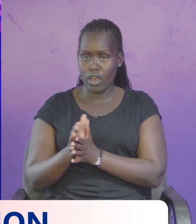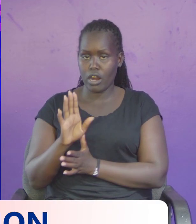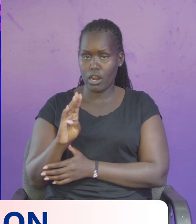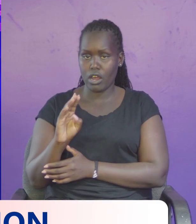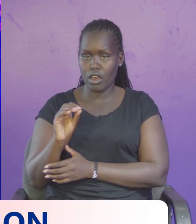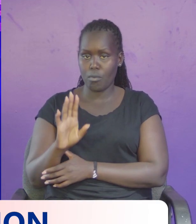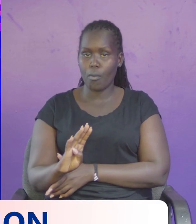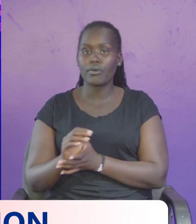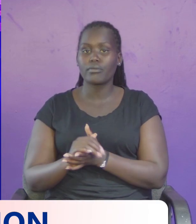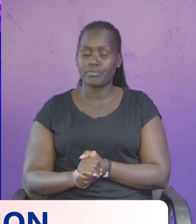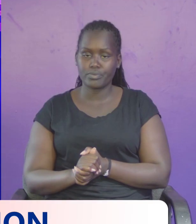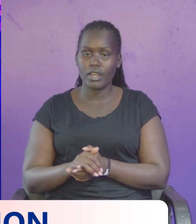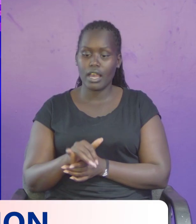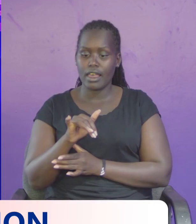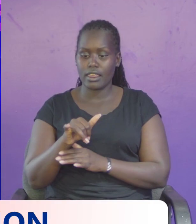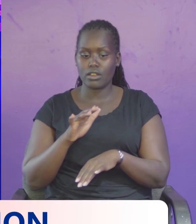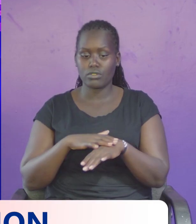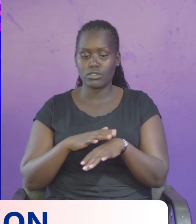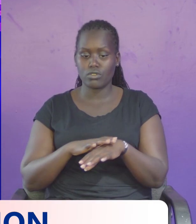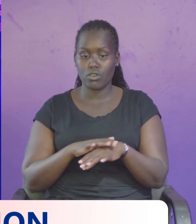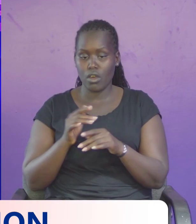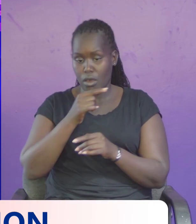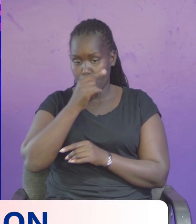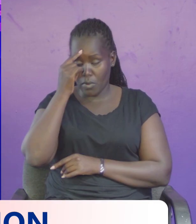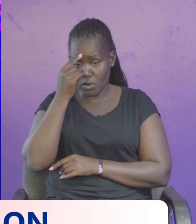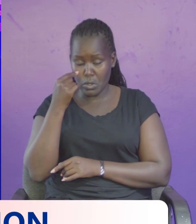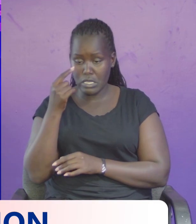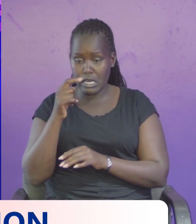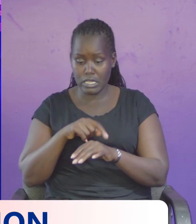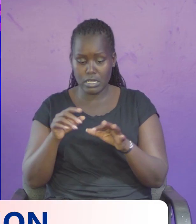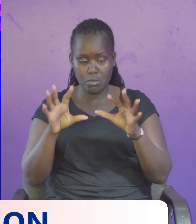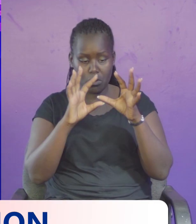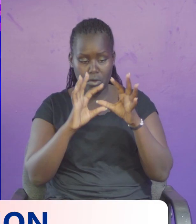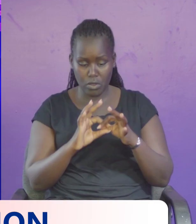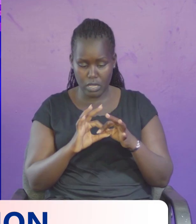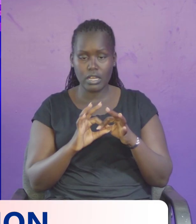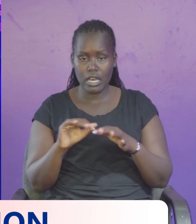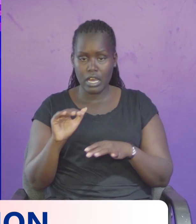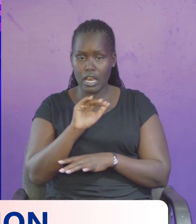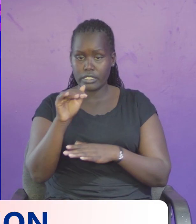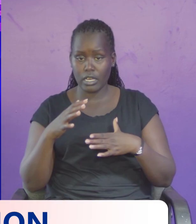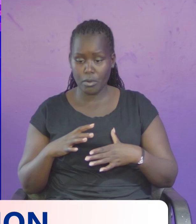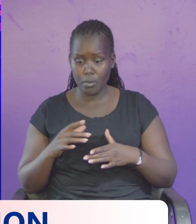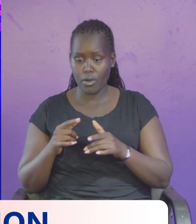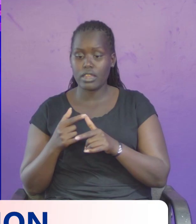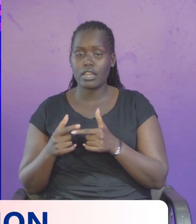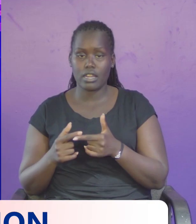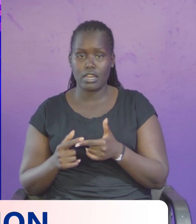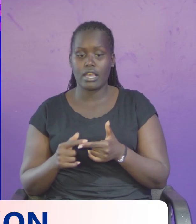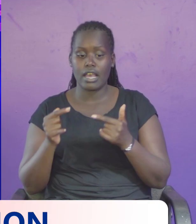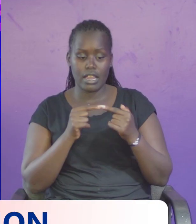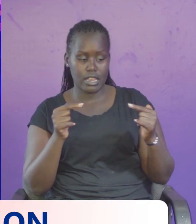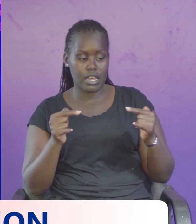And that was very good because you see, when we are united in a calling out, then the enemy